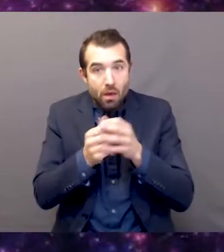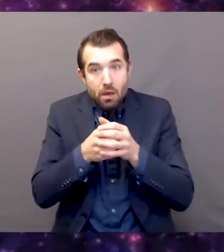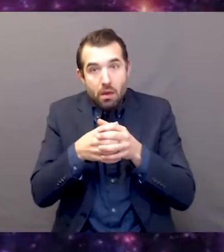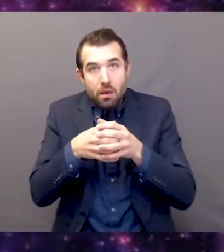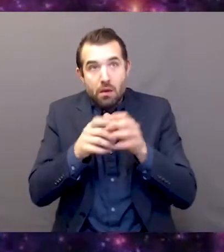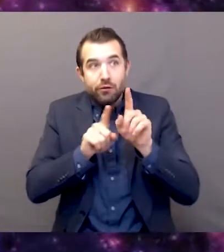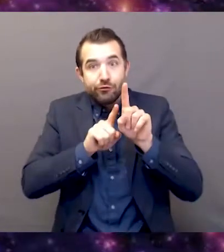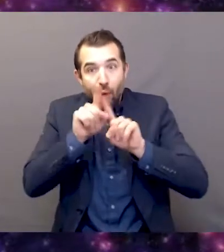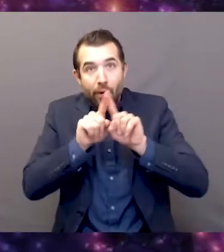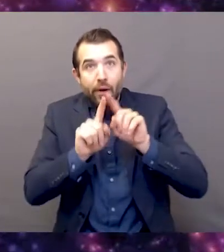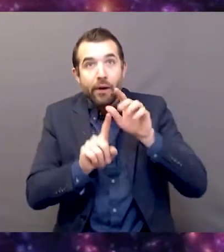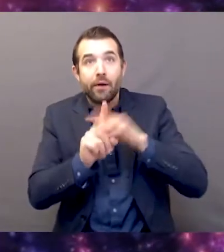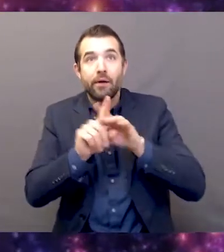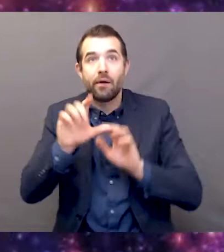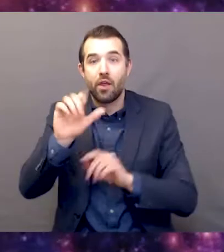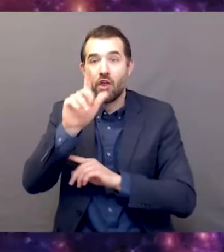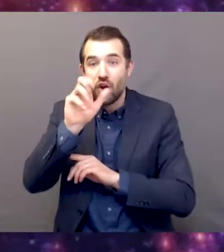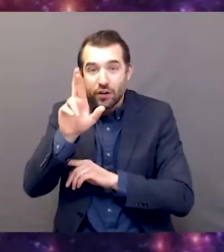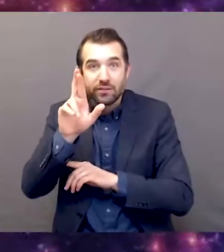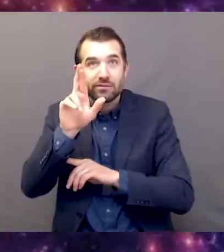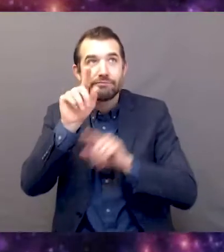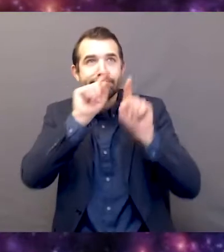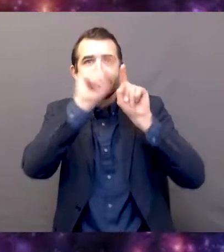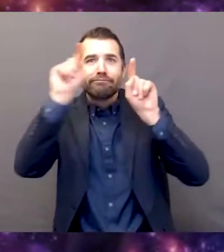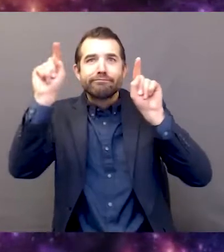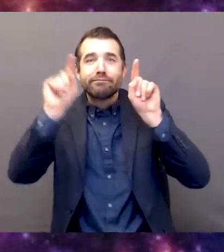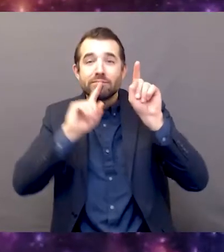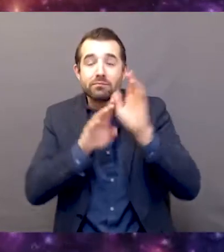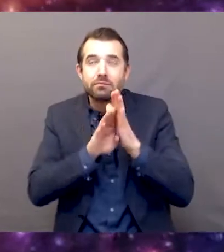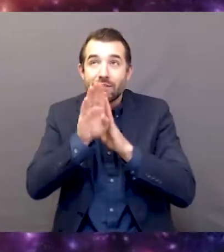the most collapsed objects in the universe.